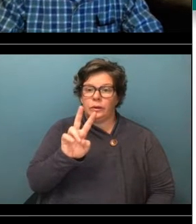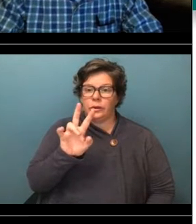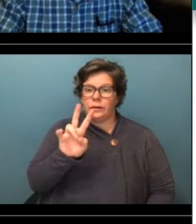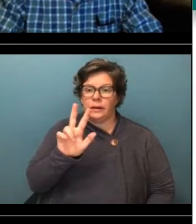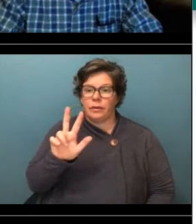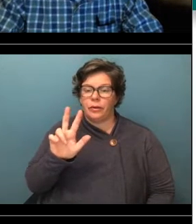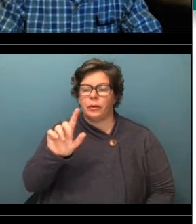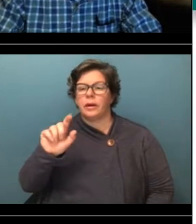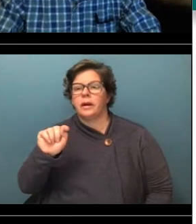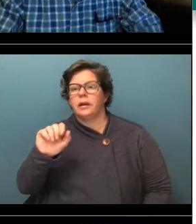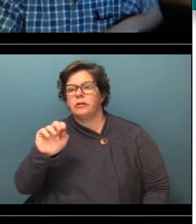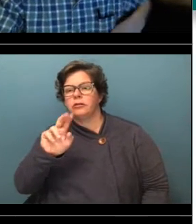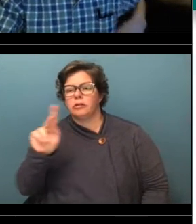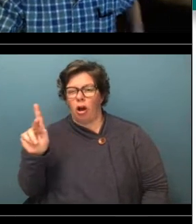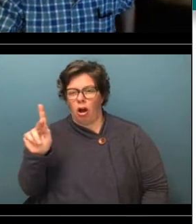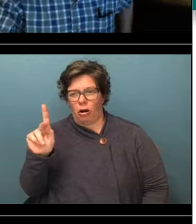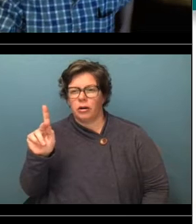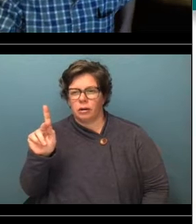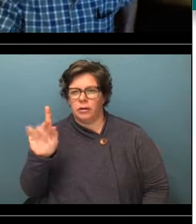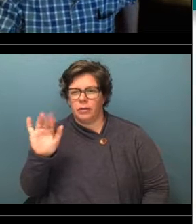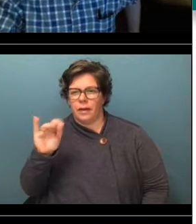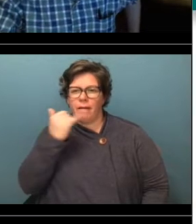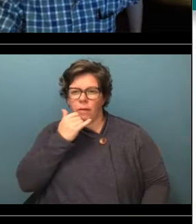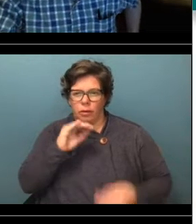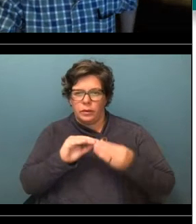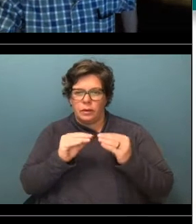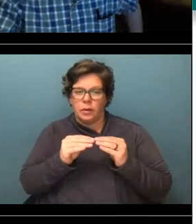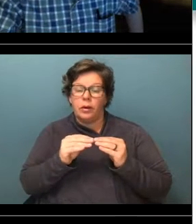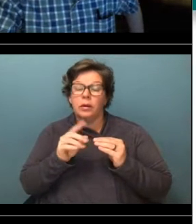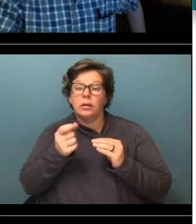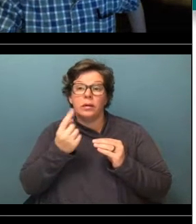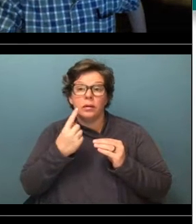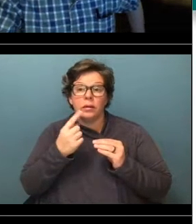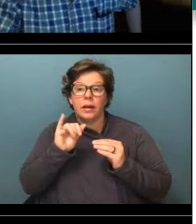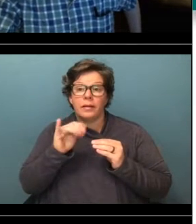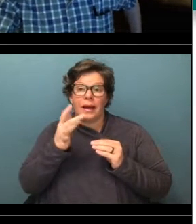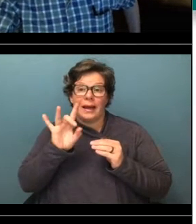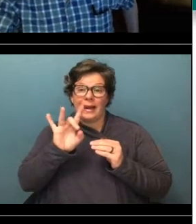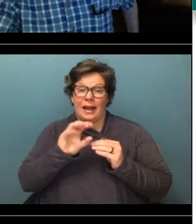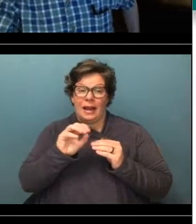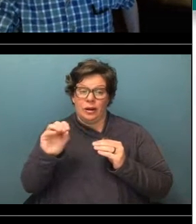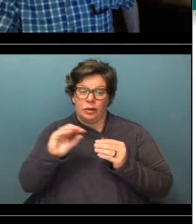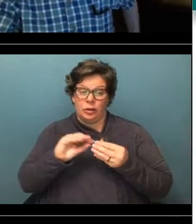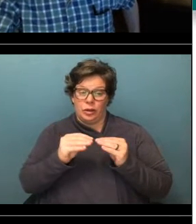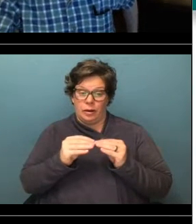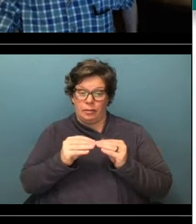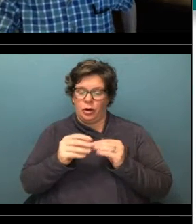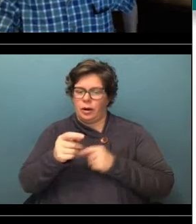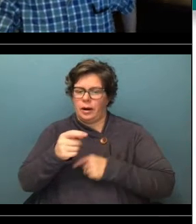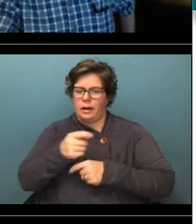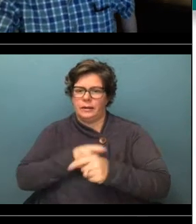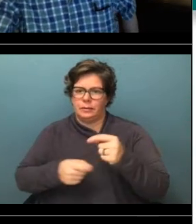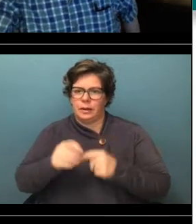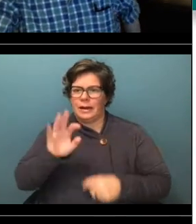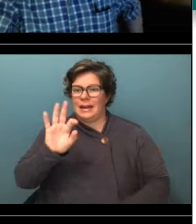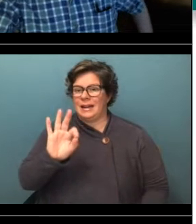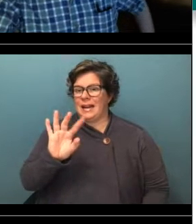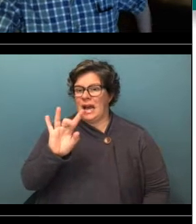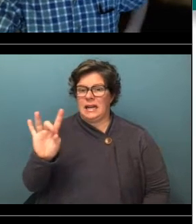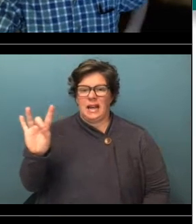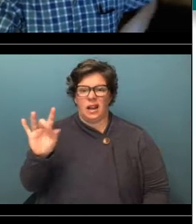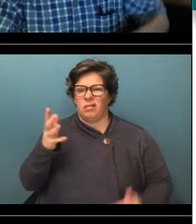1-800-273-TALK. So one really important thing to know first off is that 800 number has been replaced by